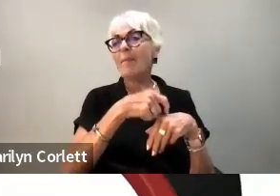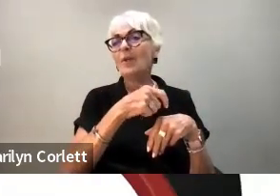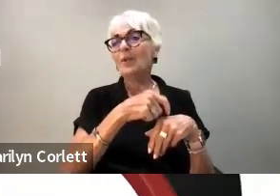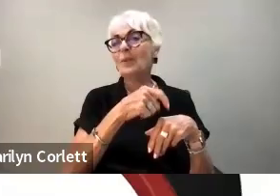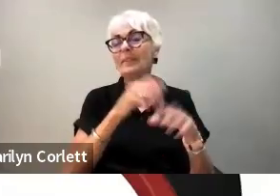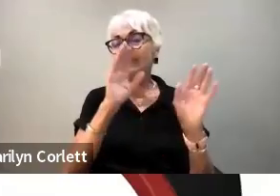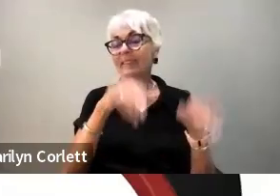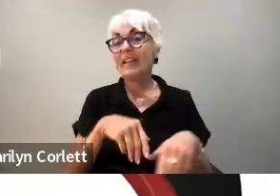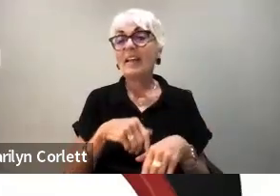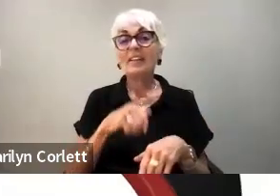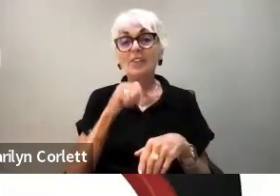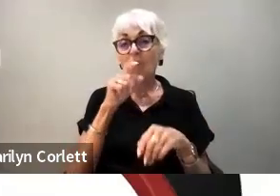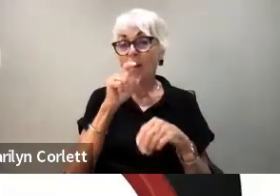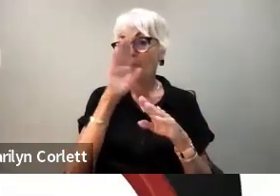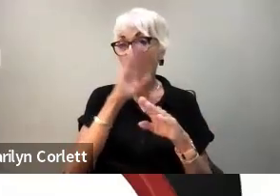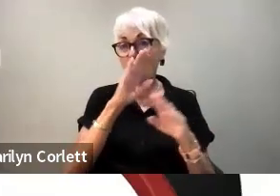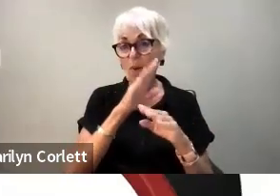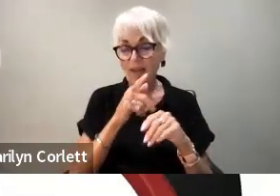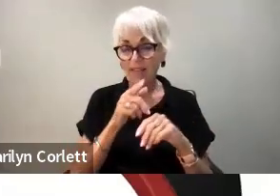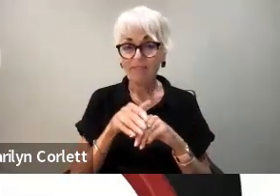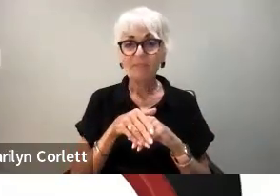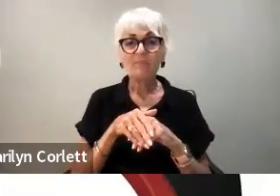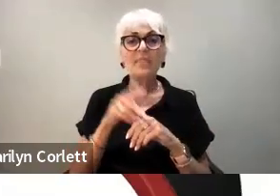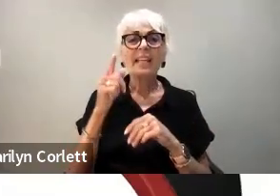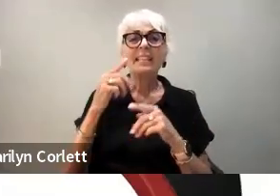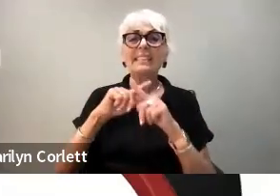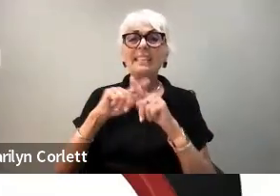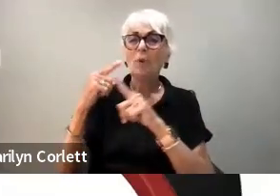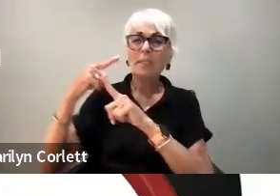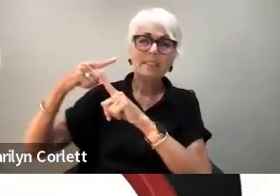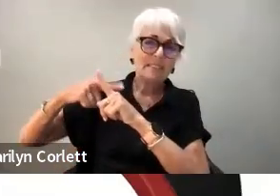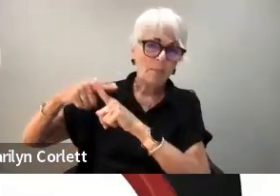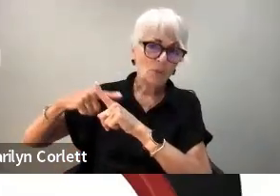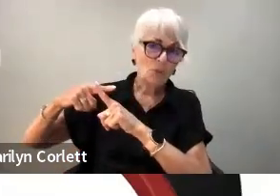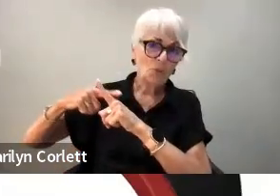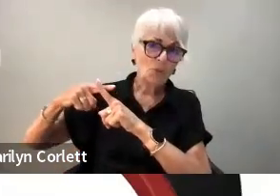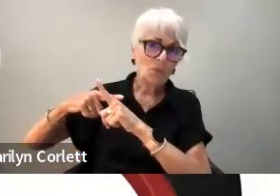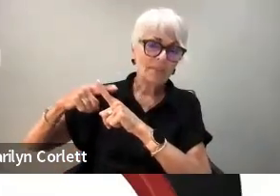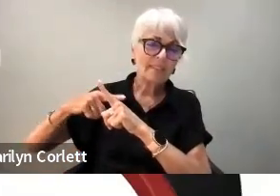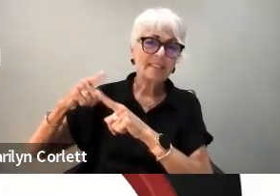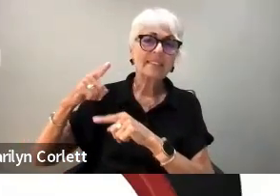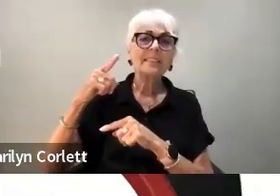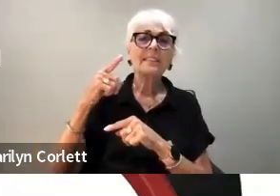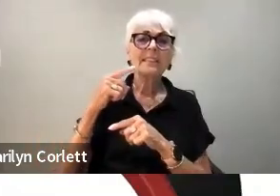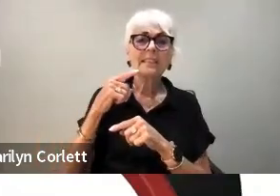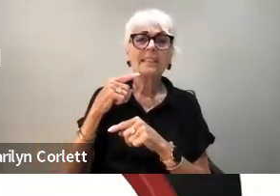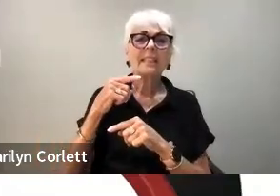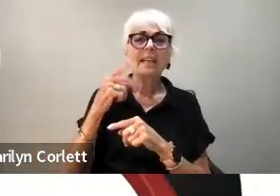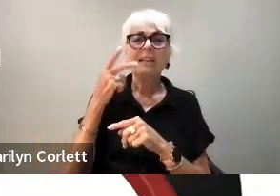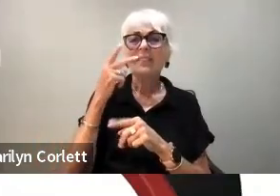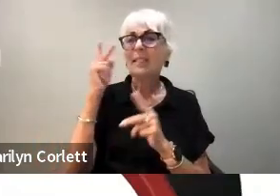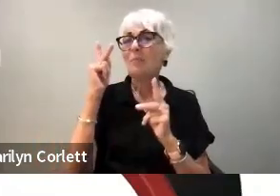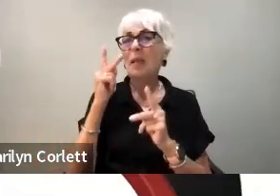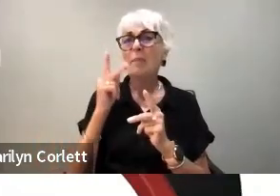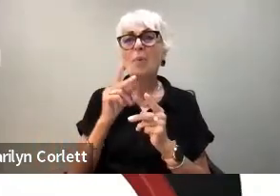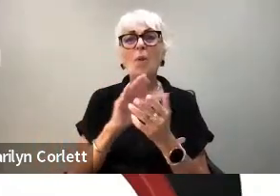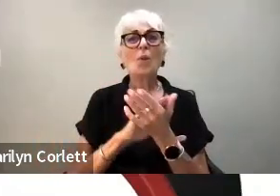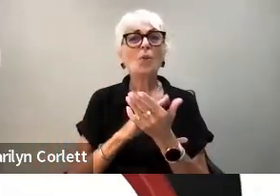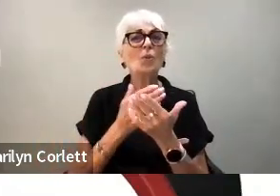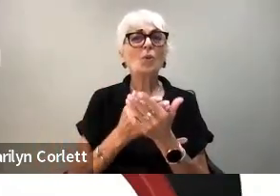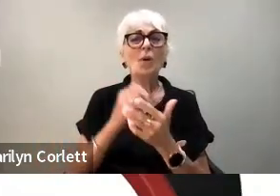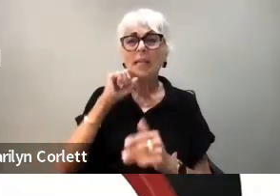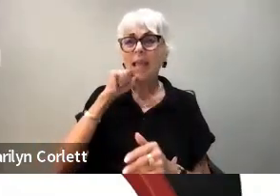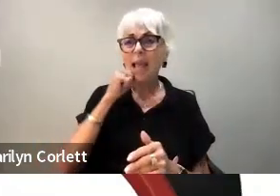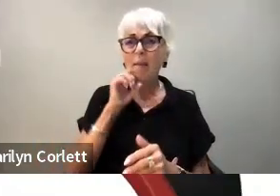there. I think I mentioned that already, different temperatures. So that's a great thing. I've even seen people cook like apple crisp